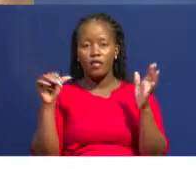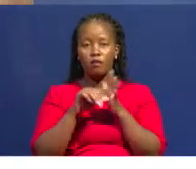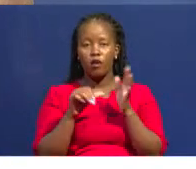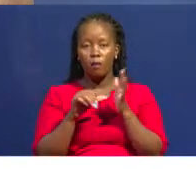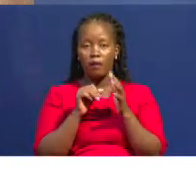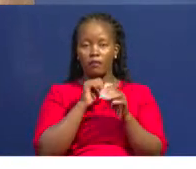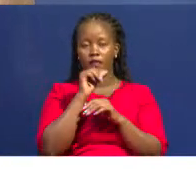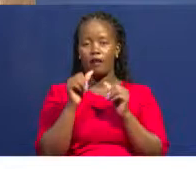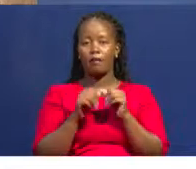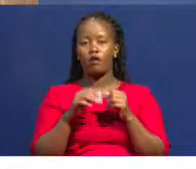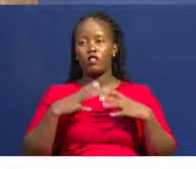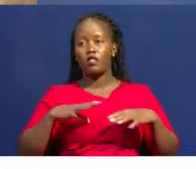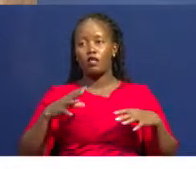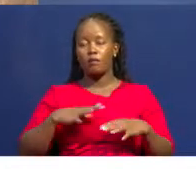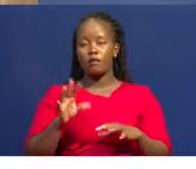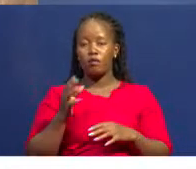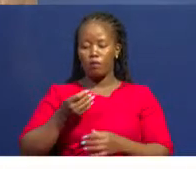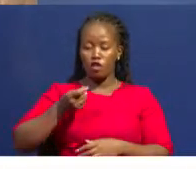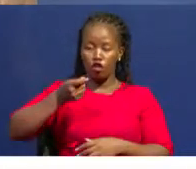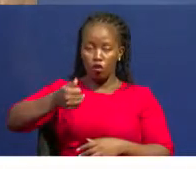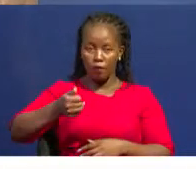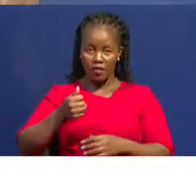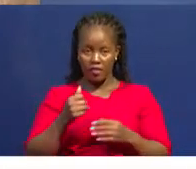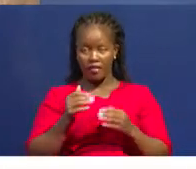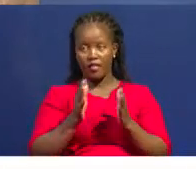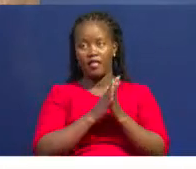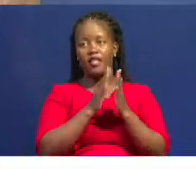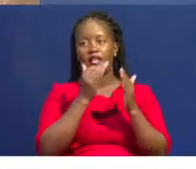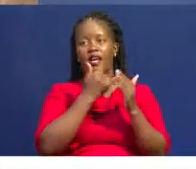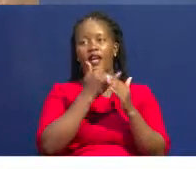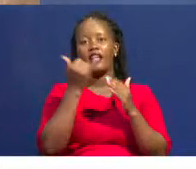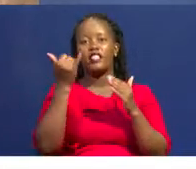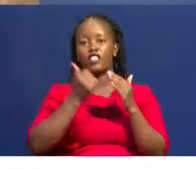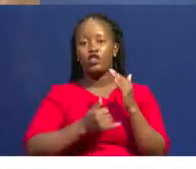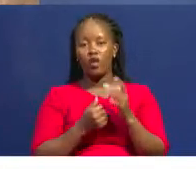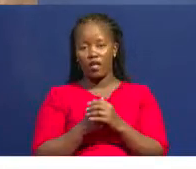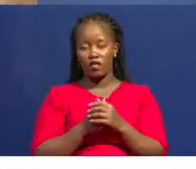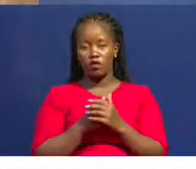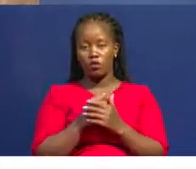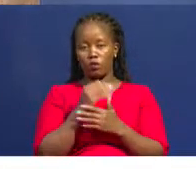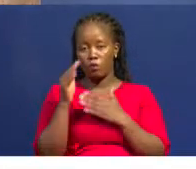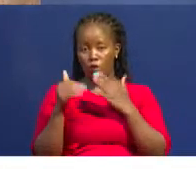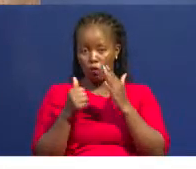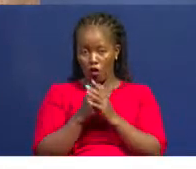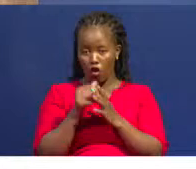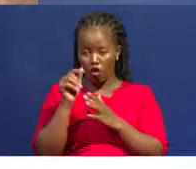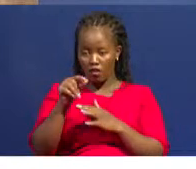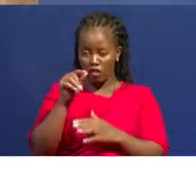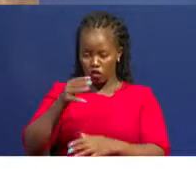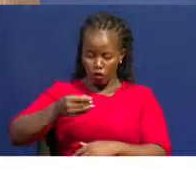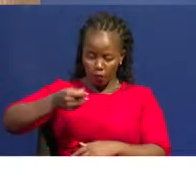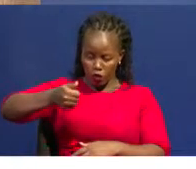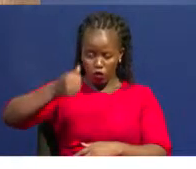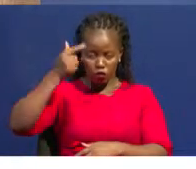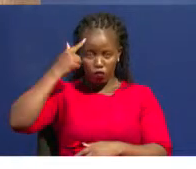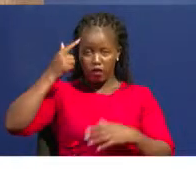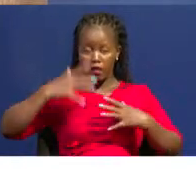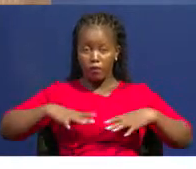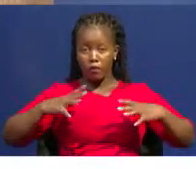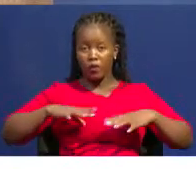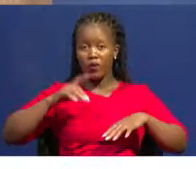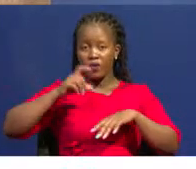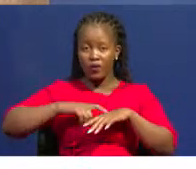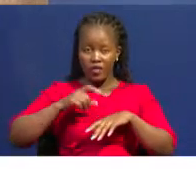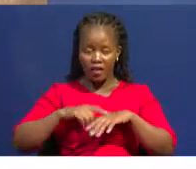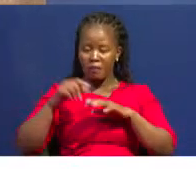compensated, about the insurance. The compensation, this kind of compensation for the people when they are crossing road, you find this